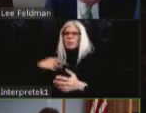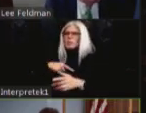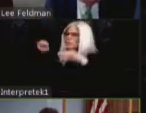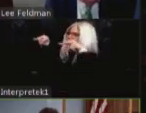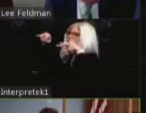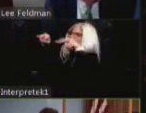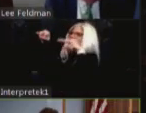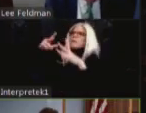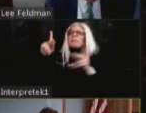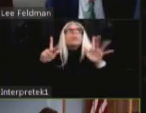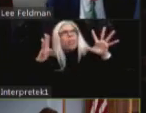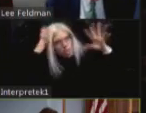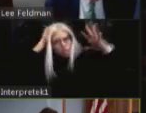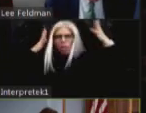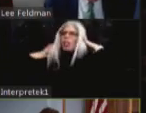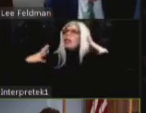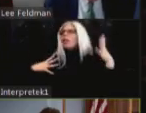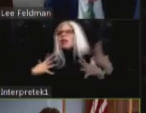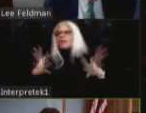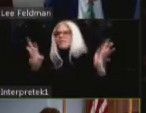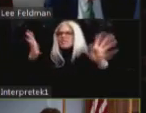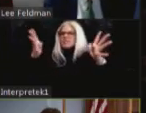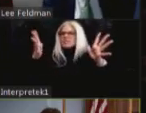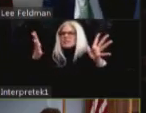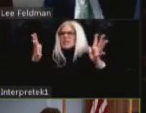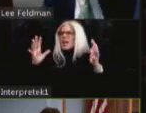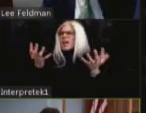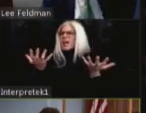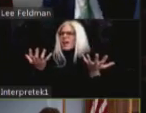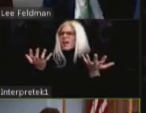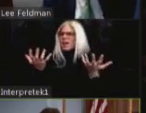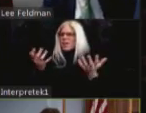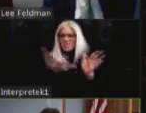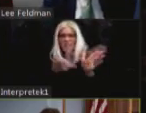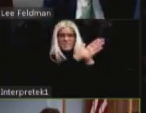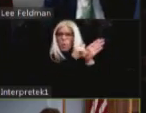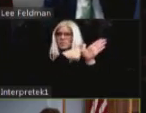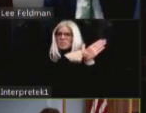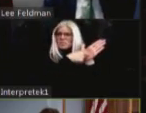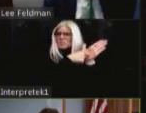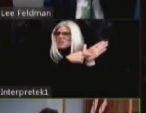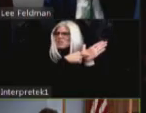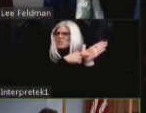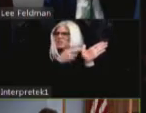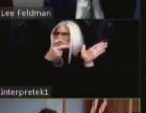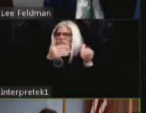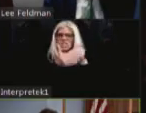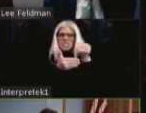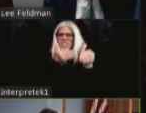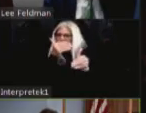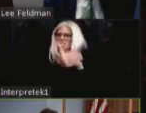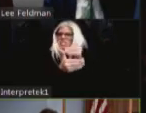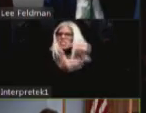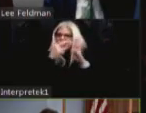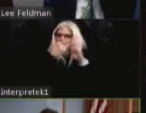so how much can they take? And I guess that's the concern that I have. So thank you,